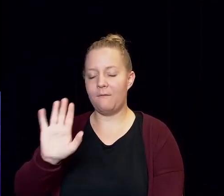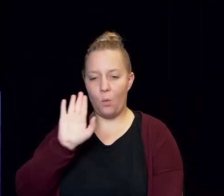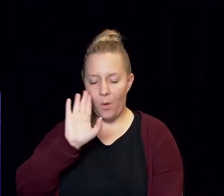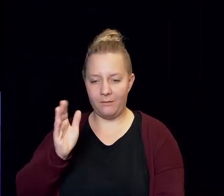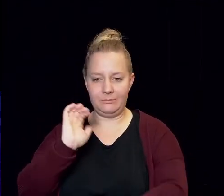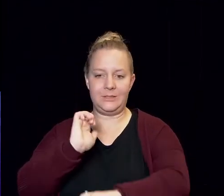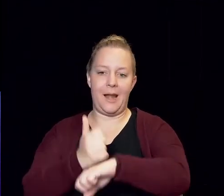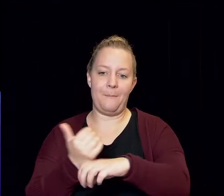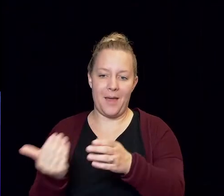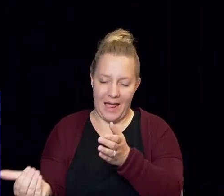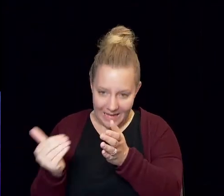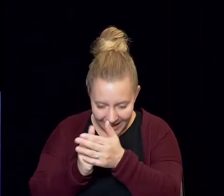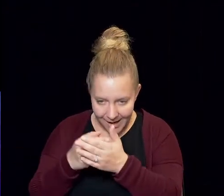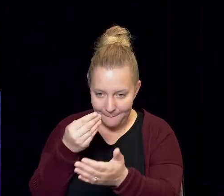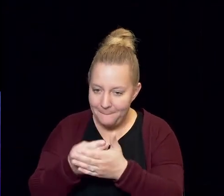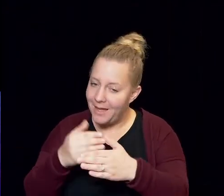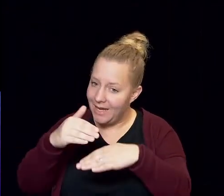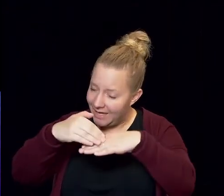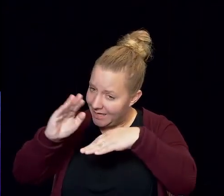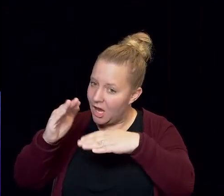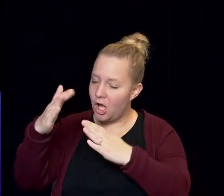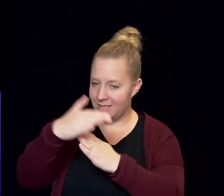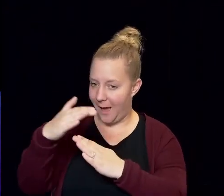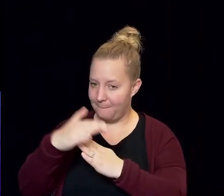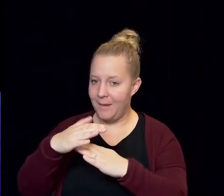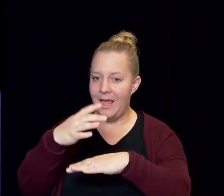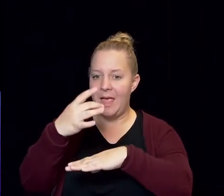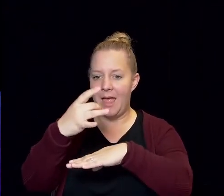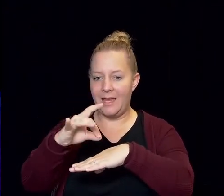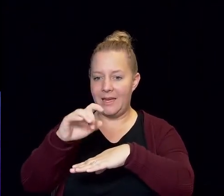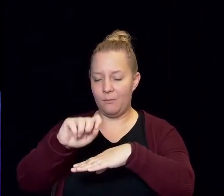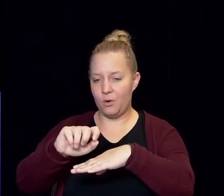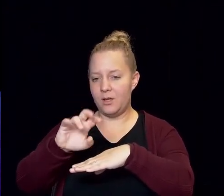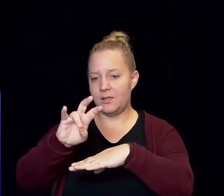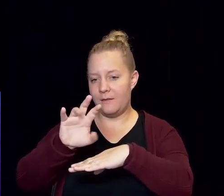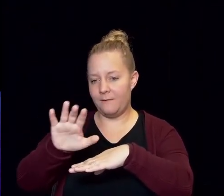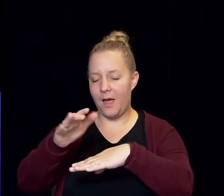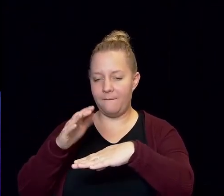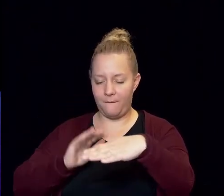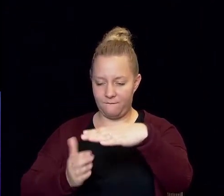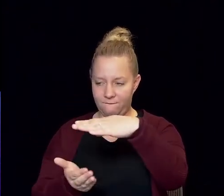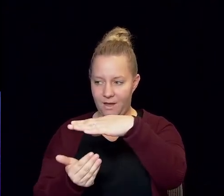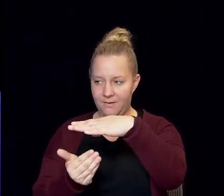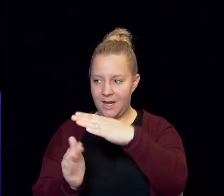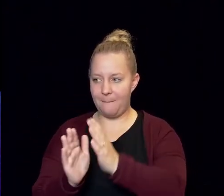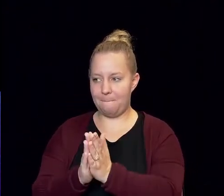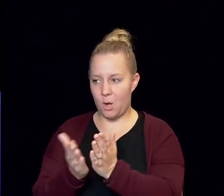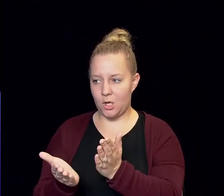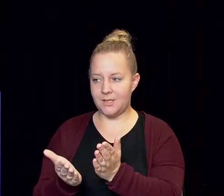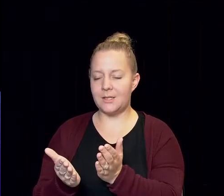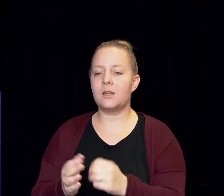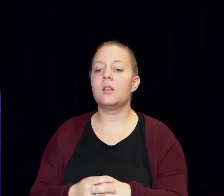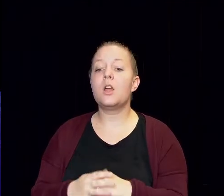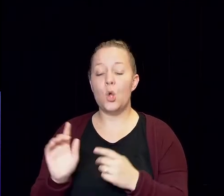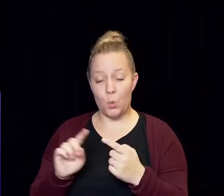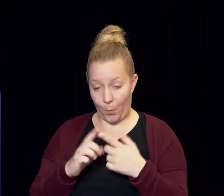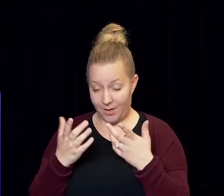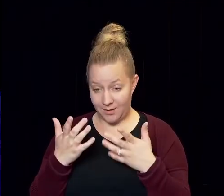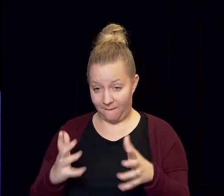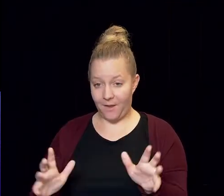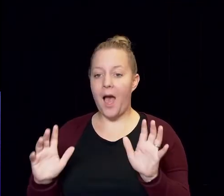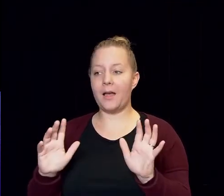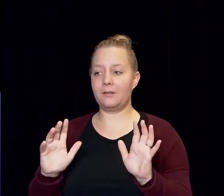can see the distinction. $18.75 over 15 books. When I divide that